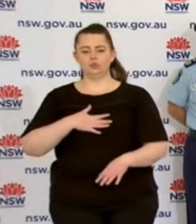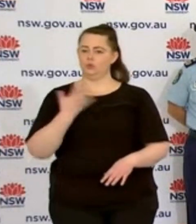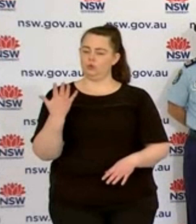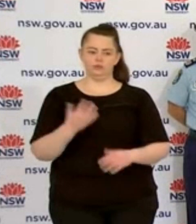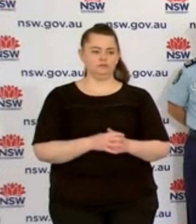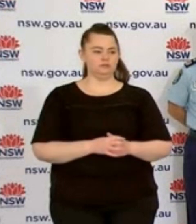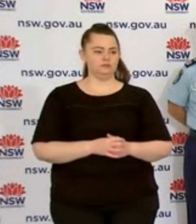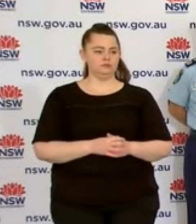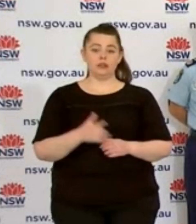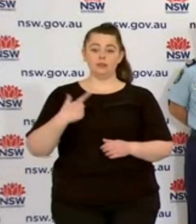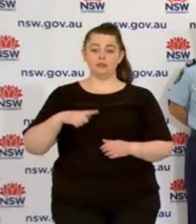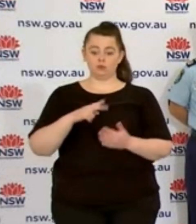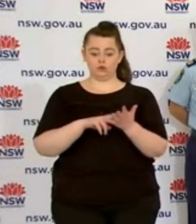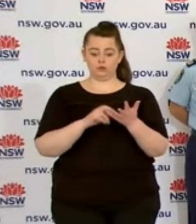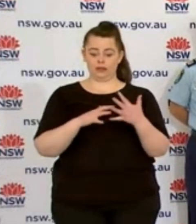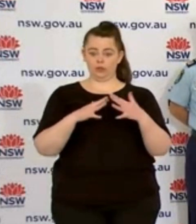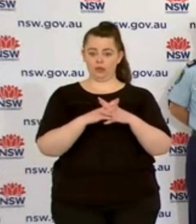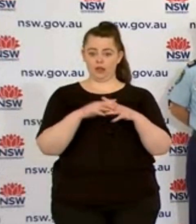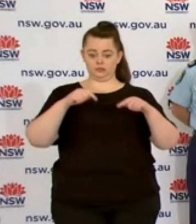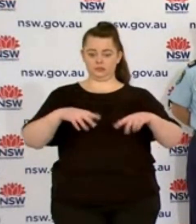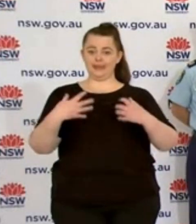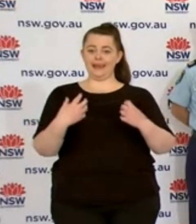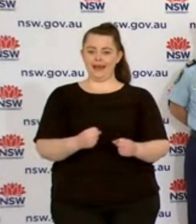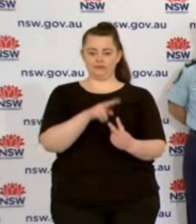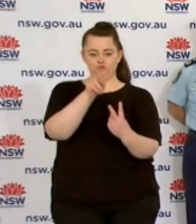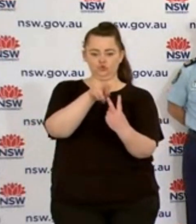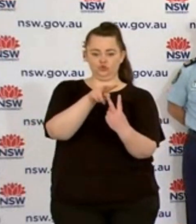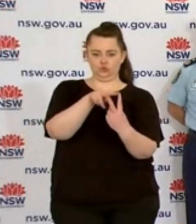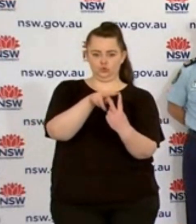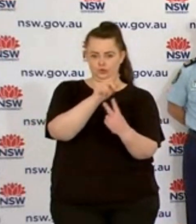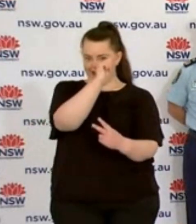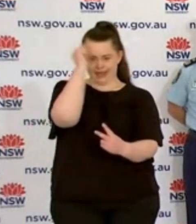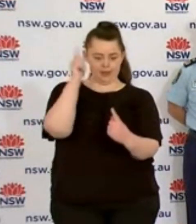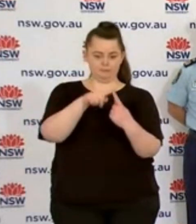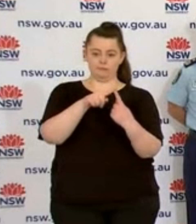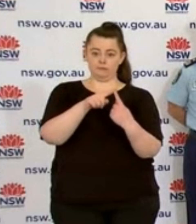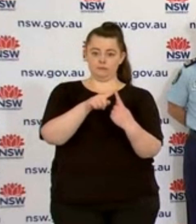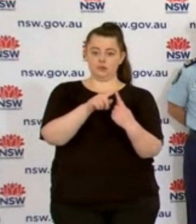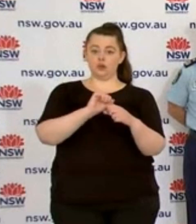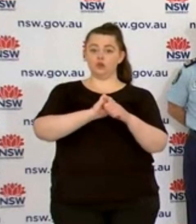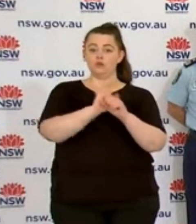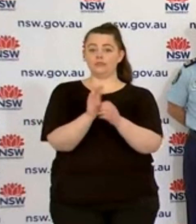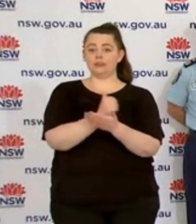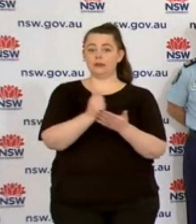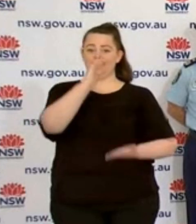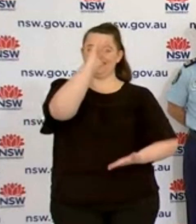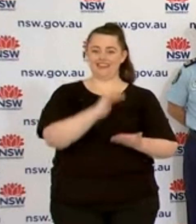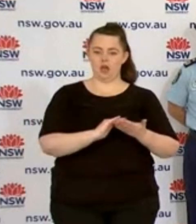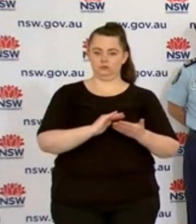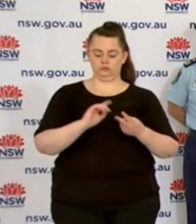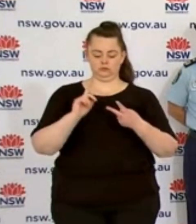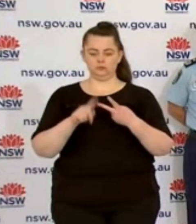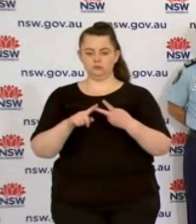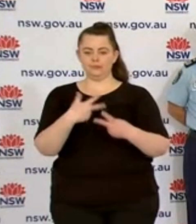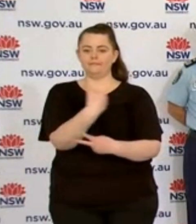strategy in New South Wales. Get those case numbers down, vaccination rates up. We have to achieve both in order for us